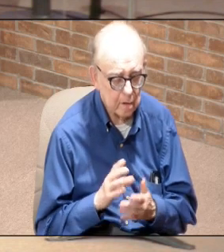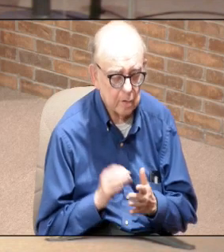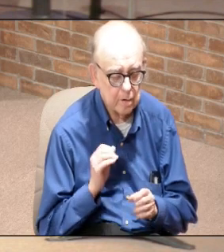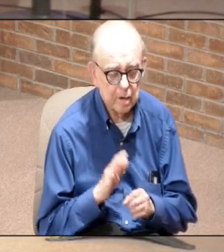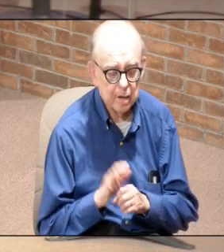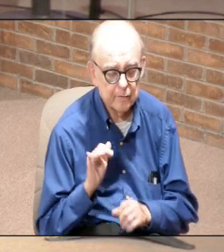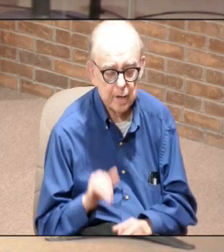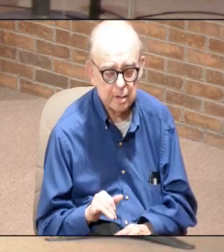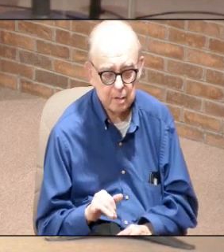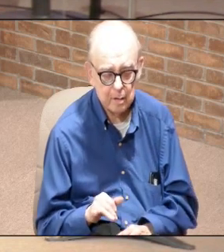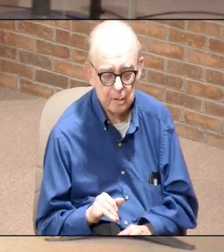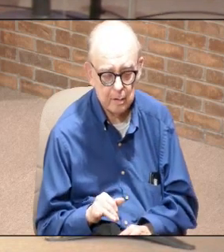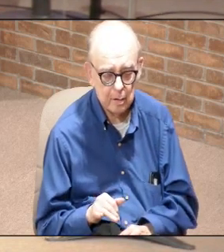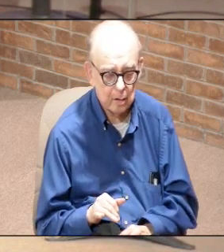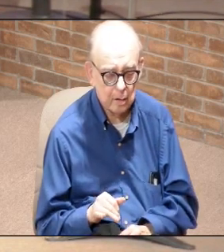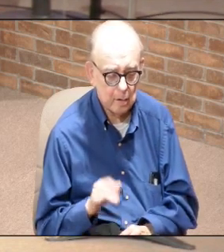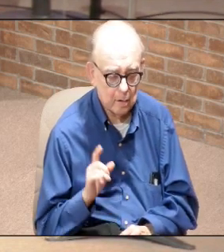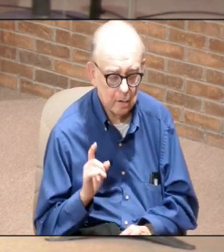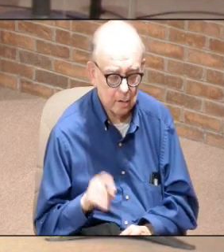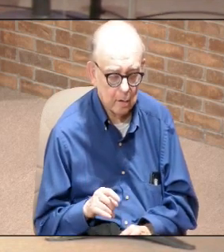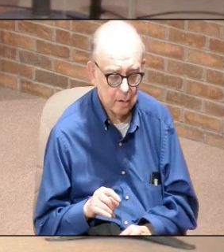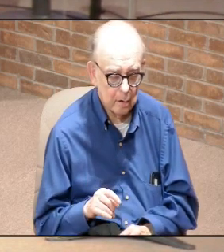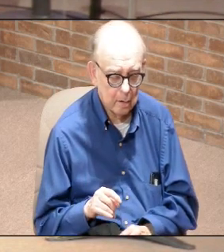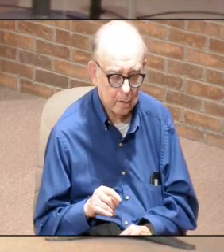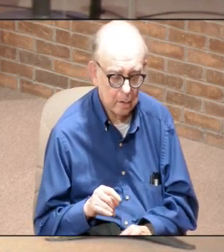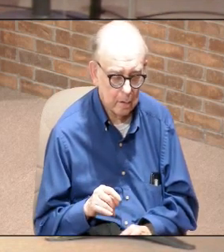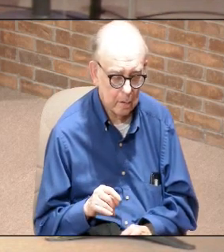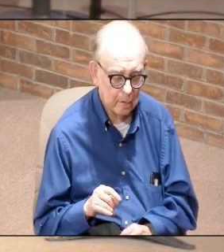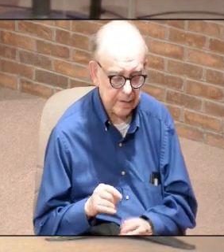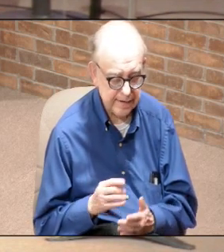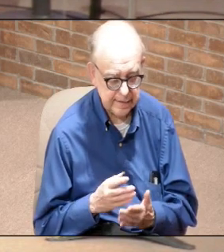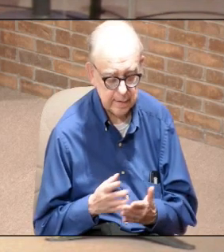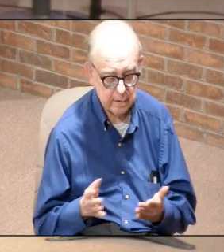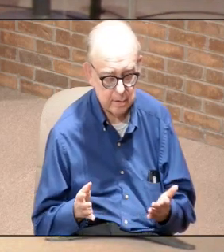yet. You need some